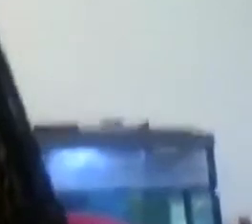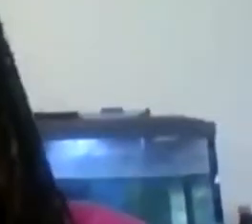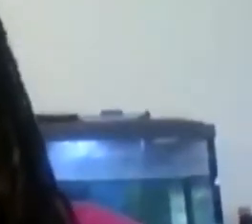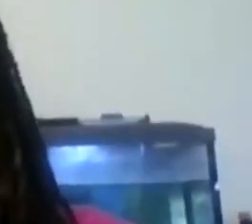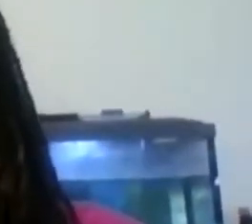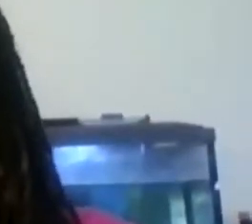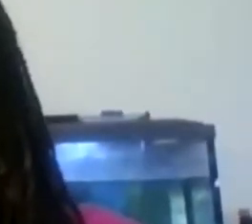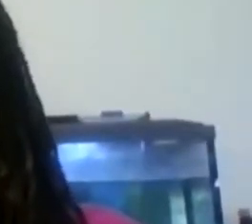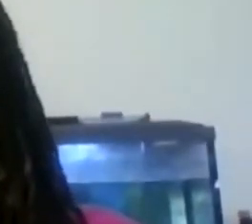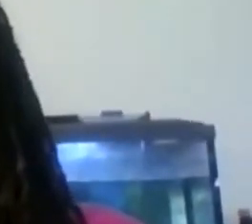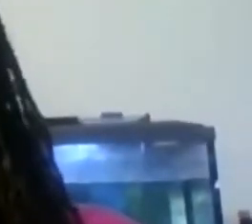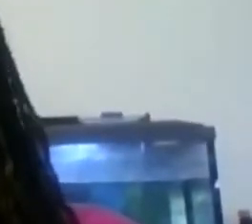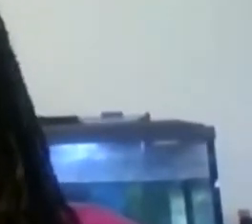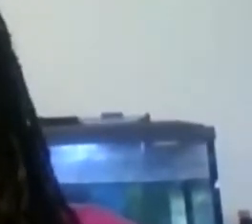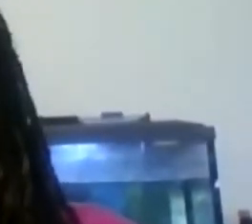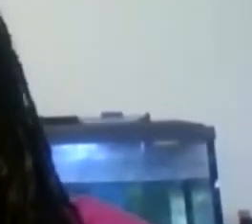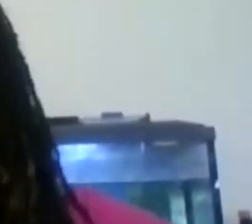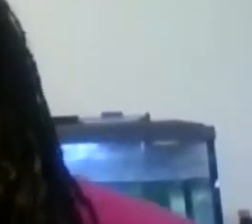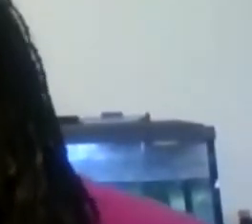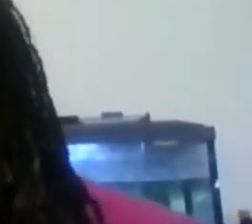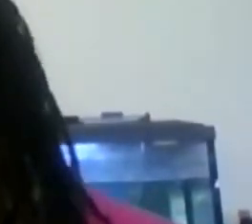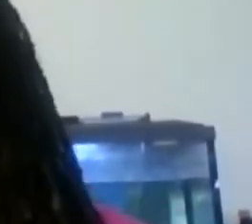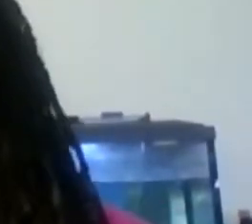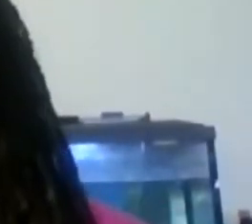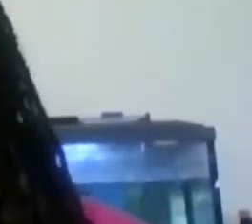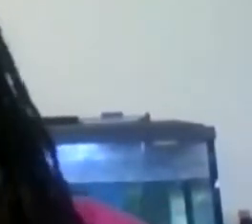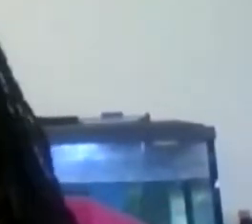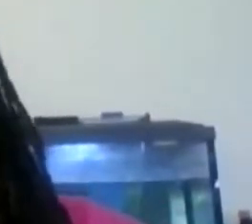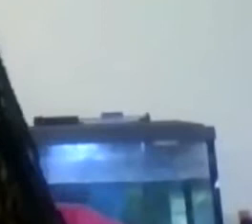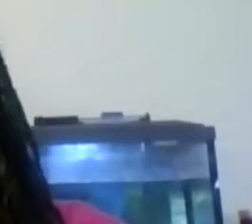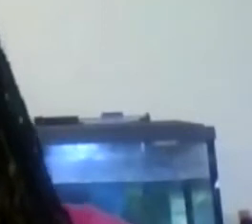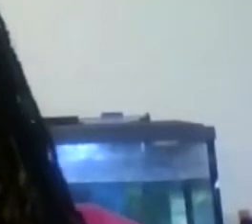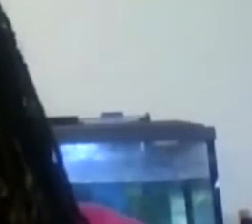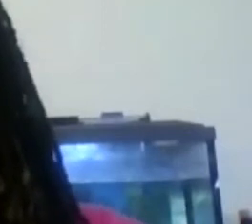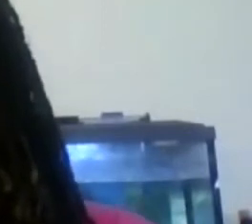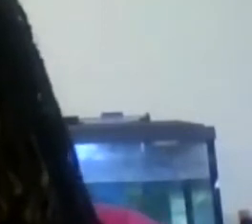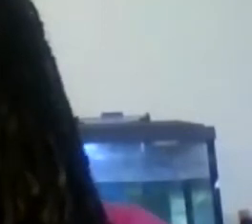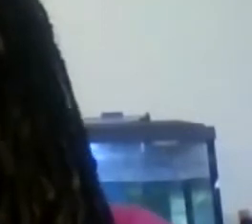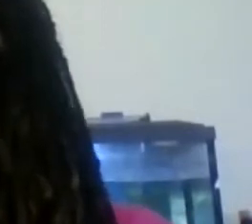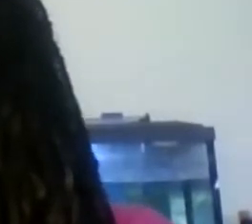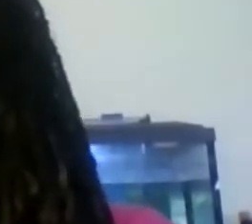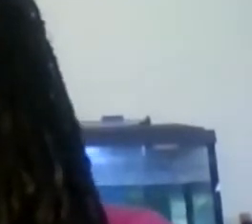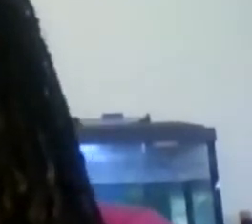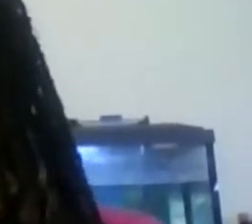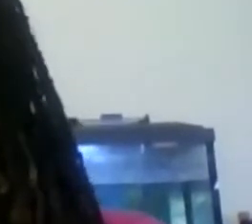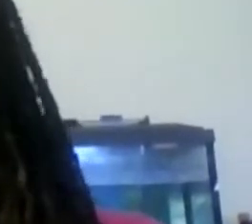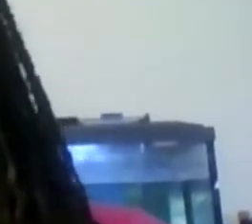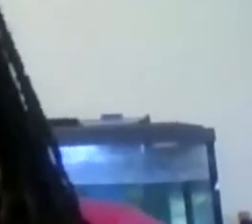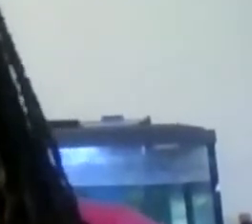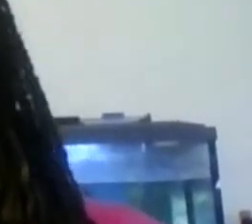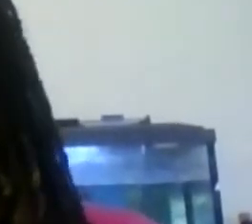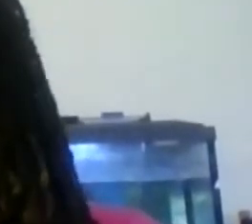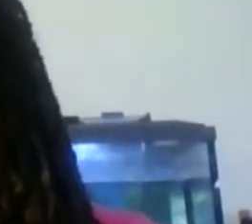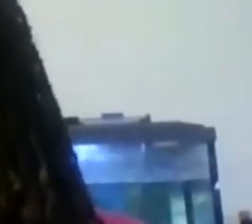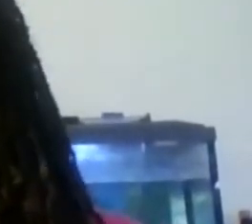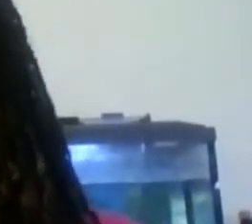That was like a real collegiate level crash course on life as we know it on these streets.